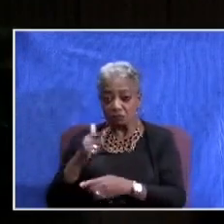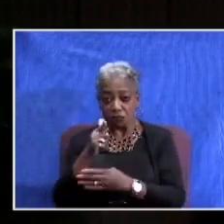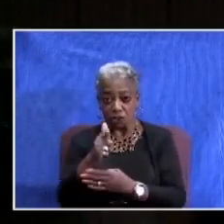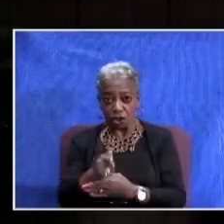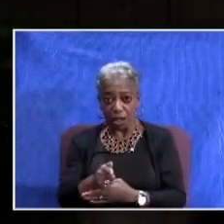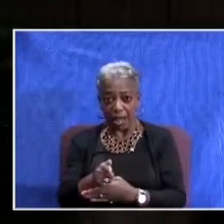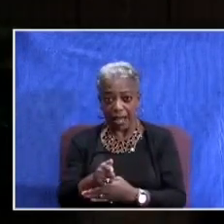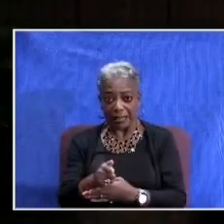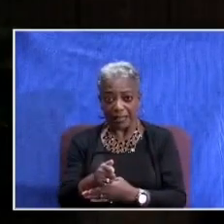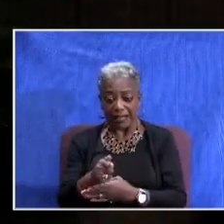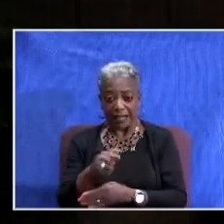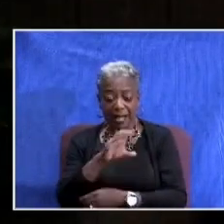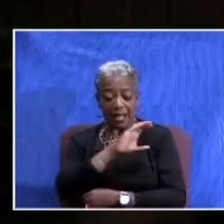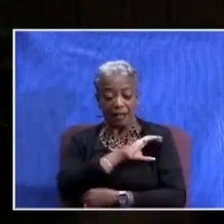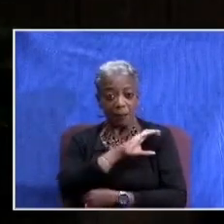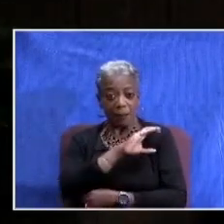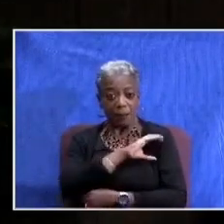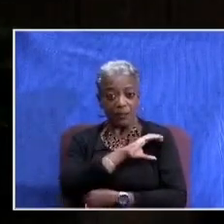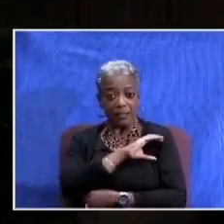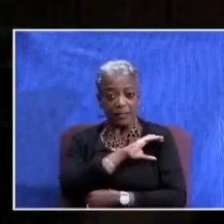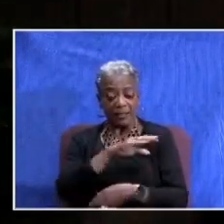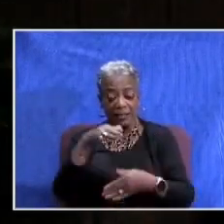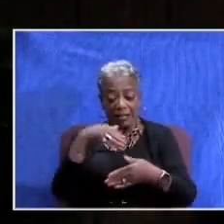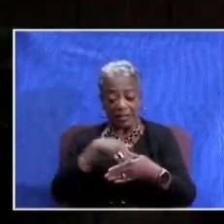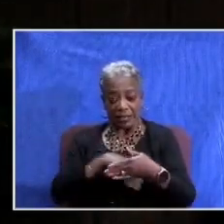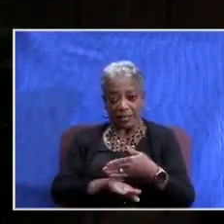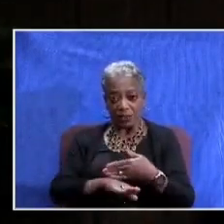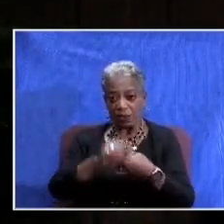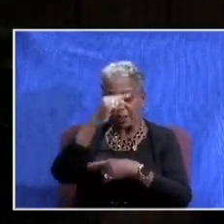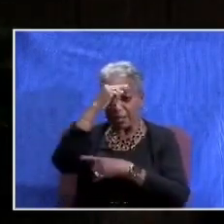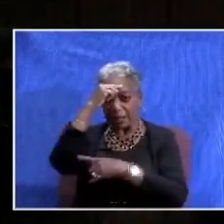neighborhood. They would not do that in other neighborhoods.